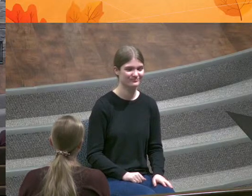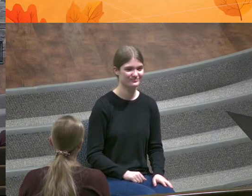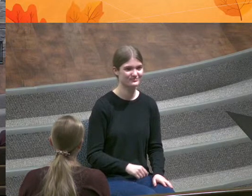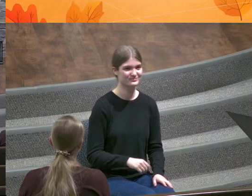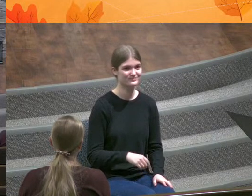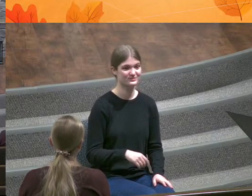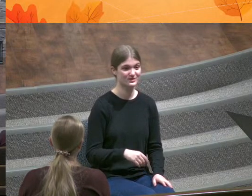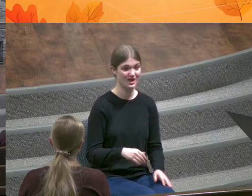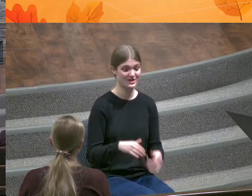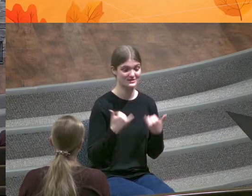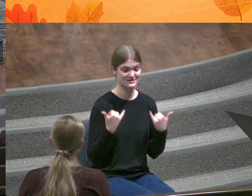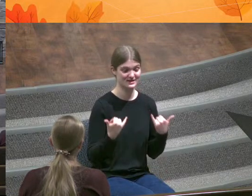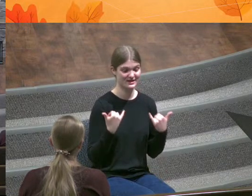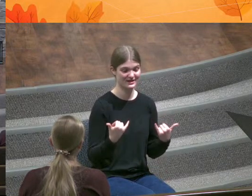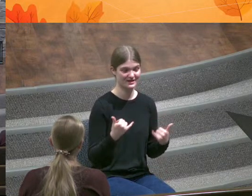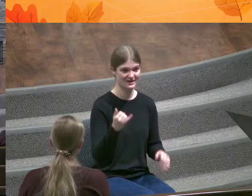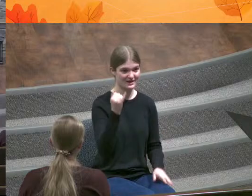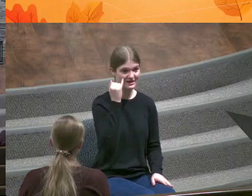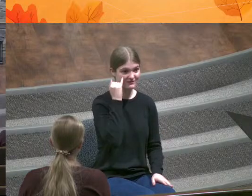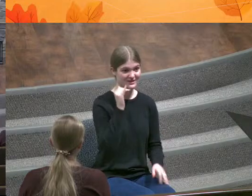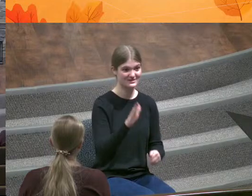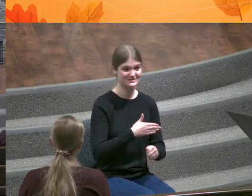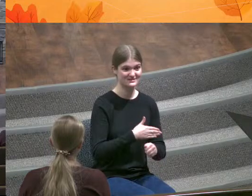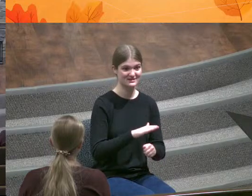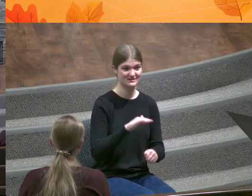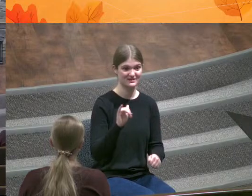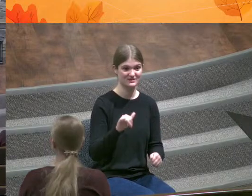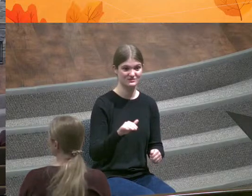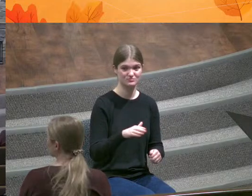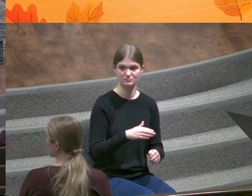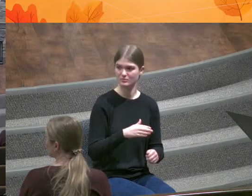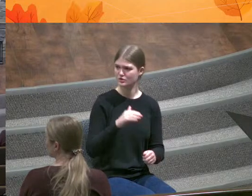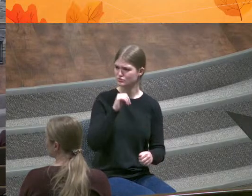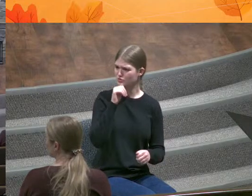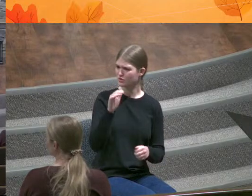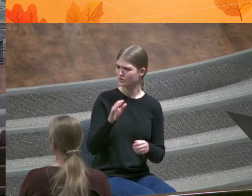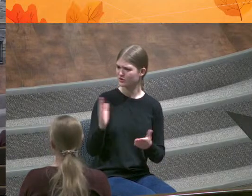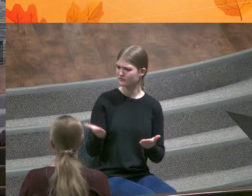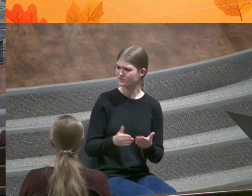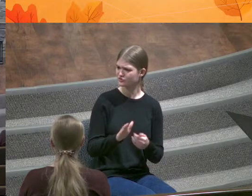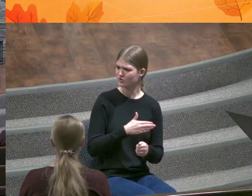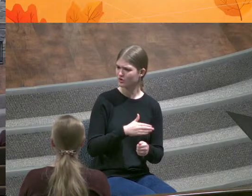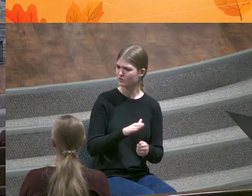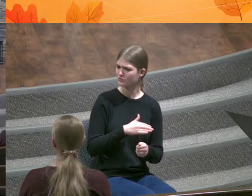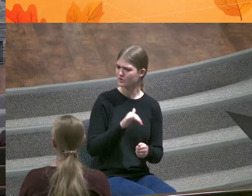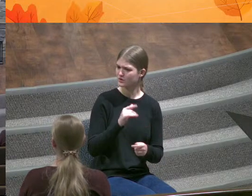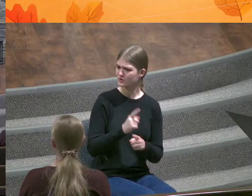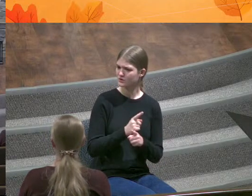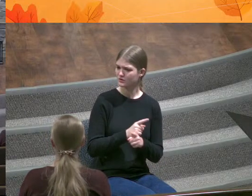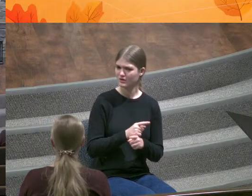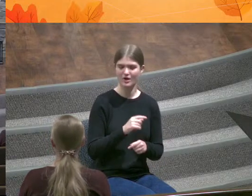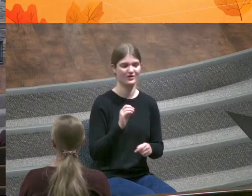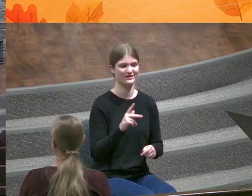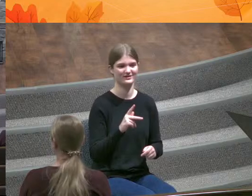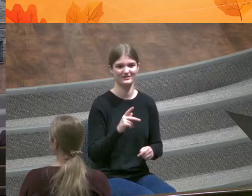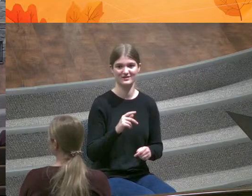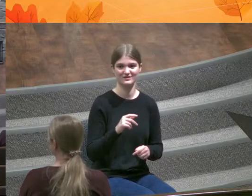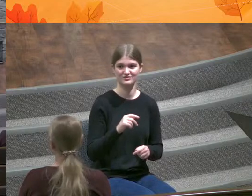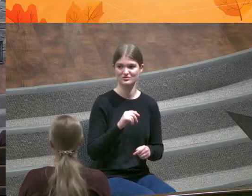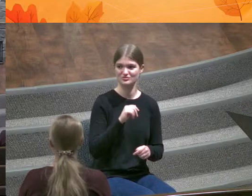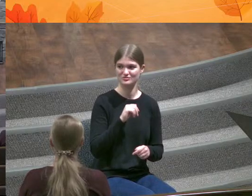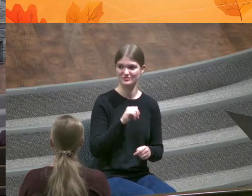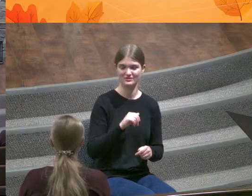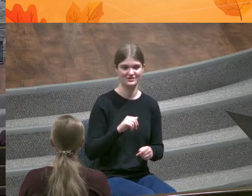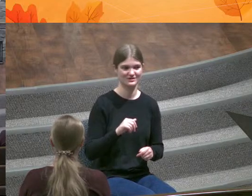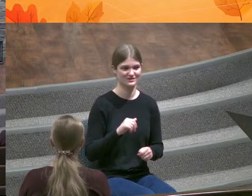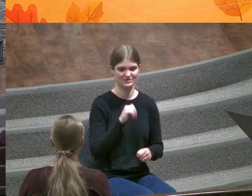And so, to this day, if they sing that invitation, that's not our invitation song, is it? Okay, good. Leave that verse out if you do. I'm dead serious. Leave